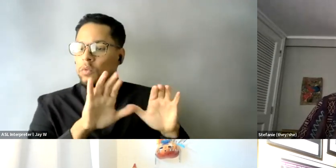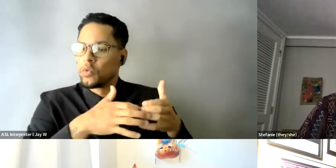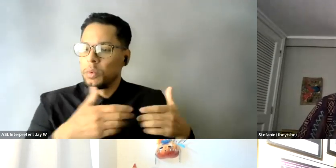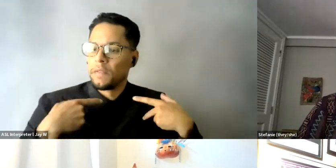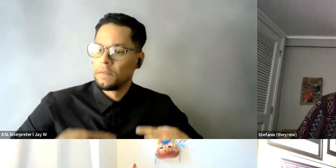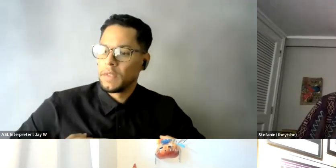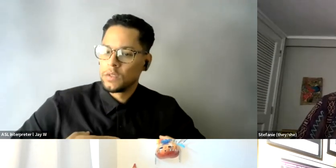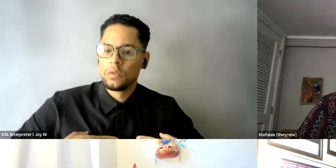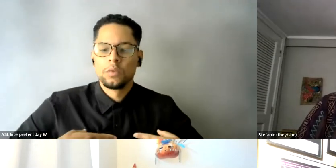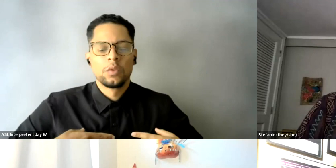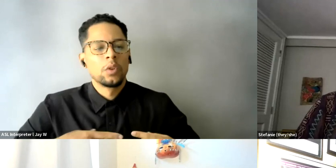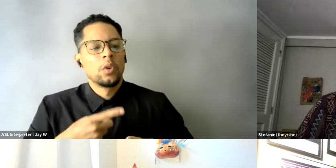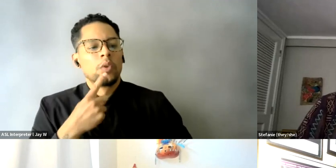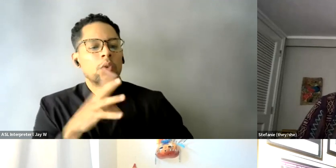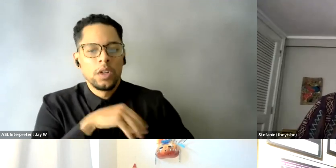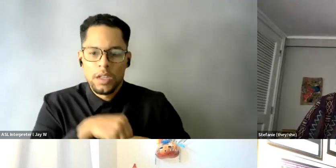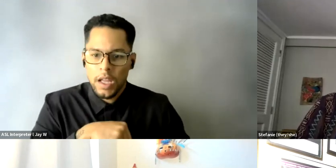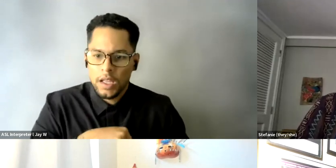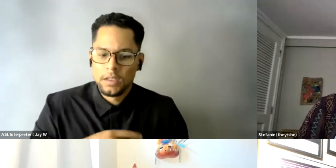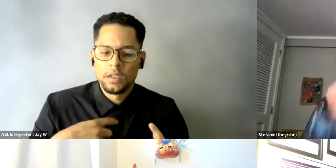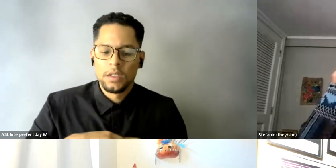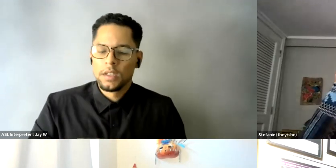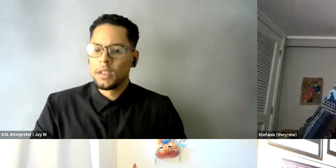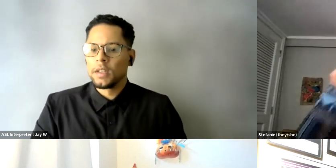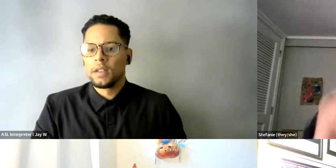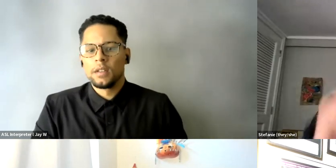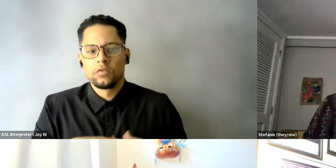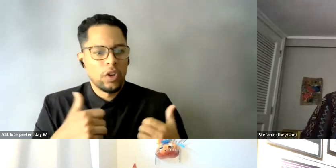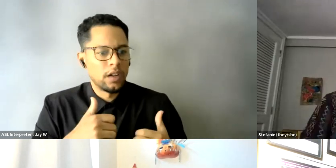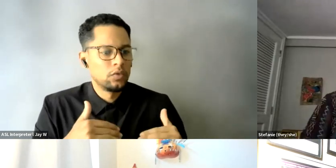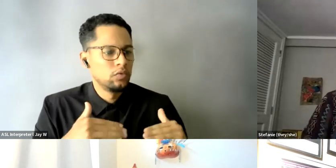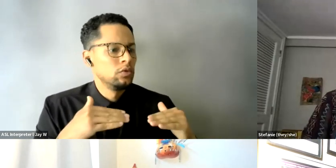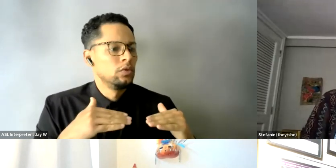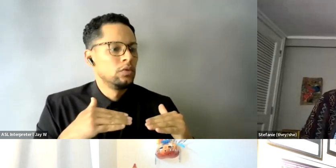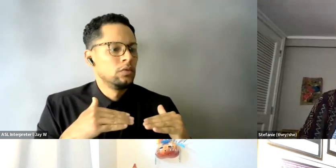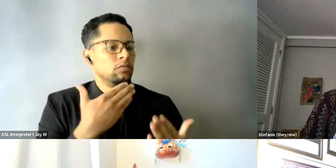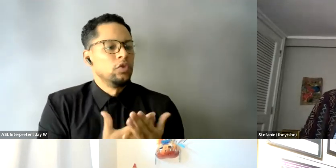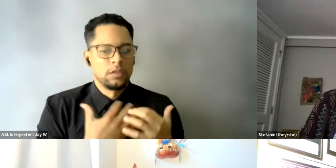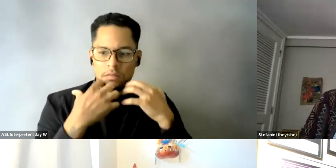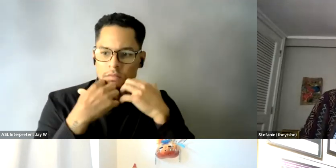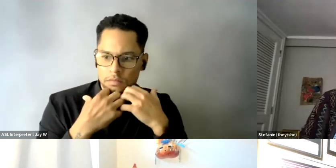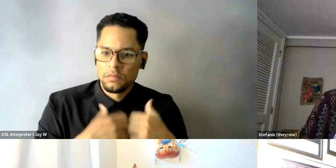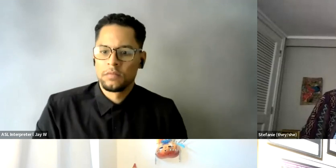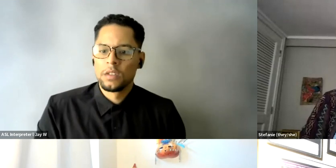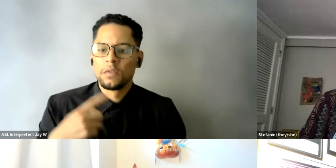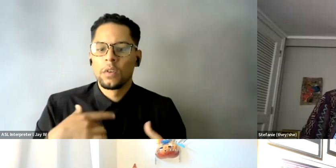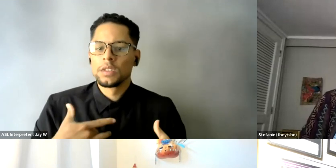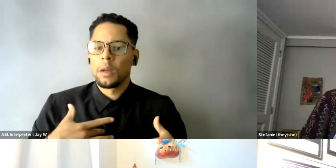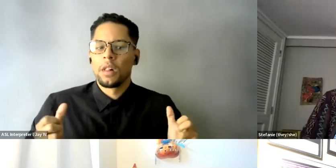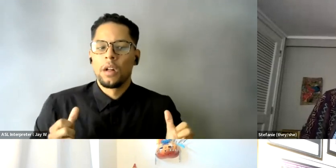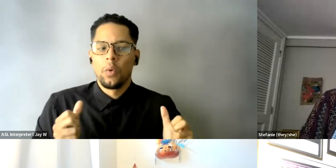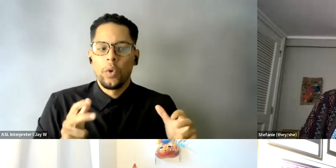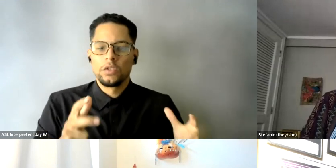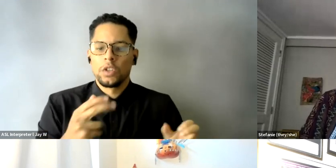in sanism to justify their value, right? Maybe saying something like, oh my God, you know, as a wheelchair user, so frustrating when people talk to me like